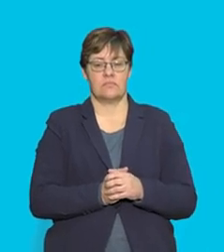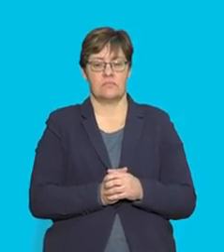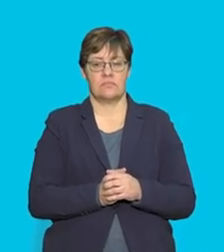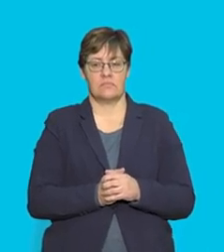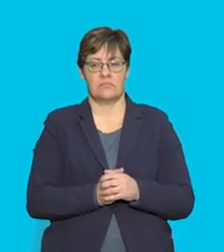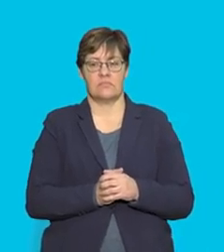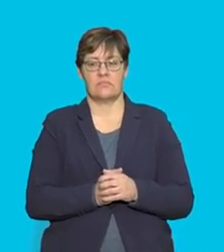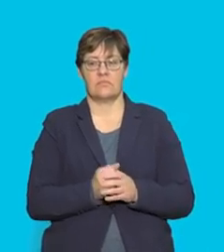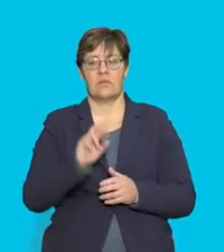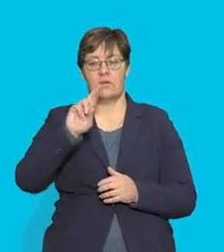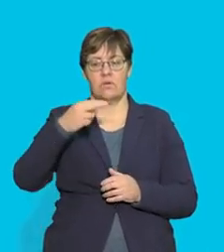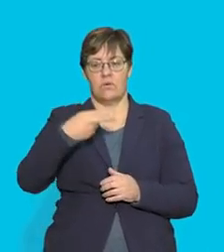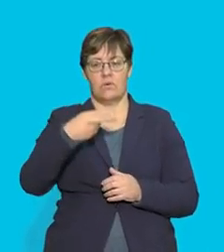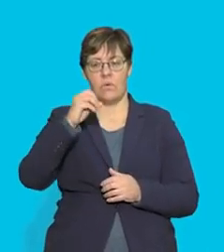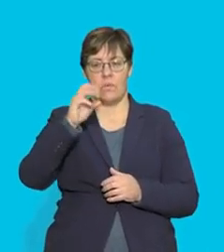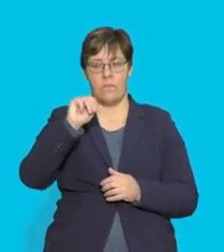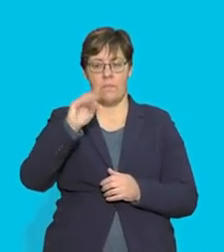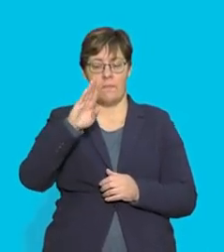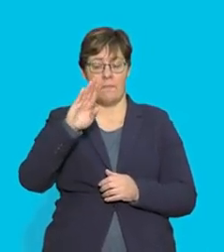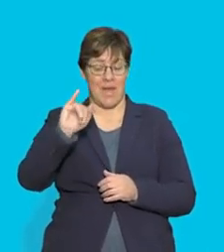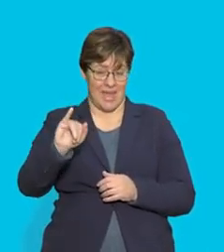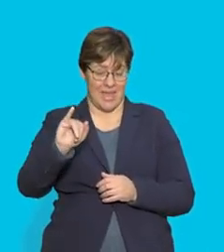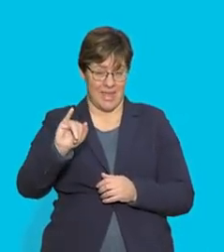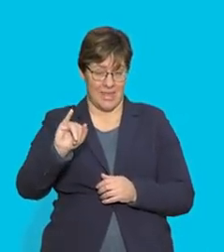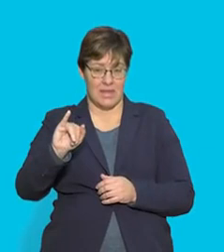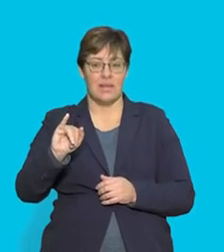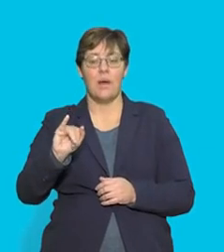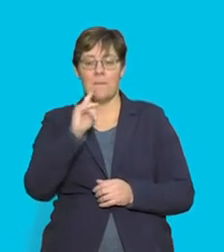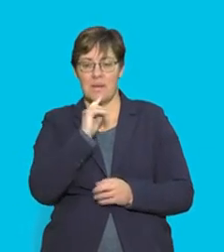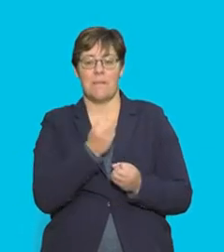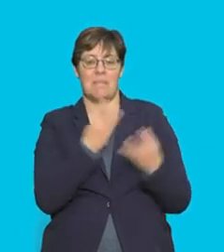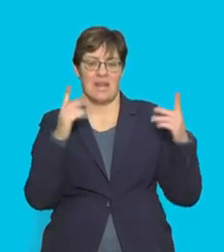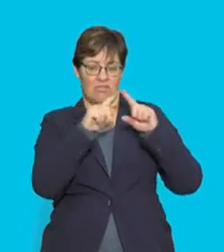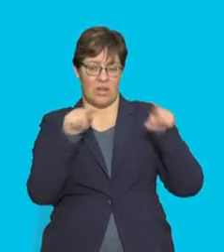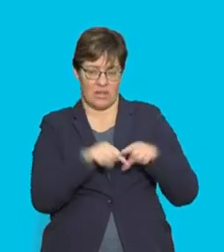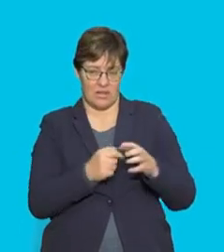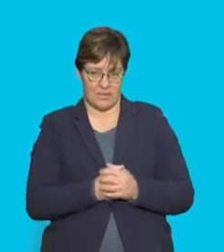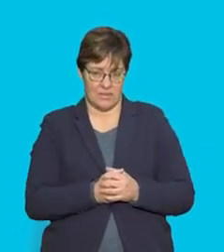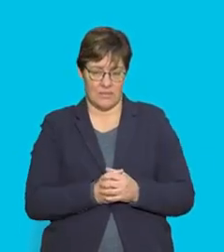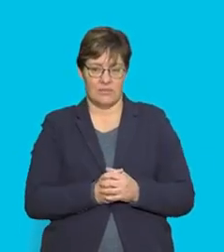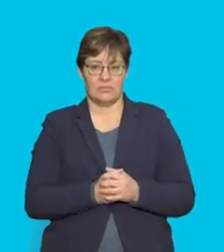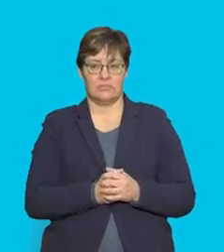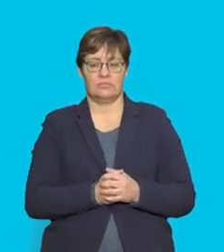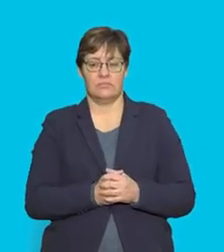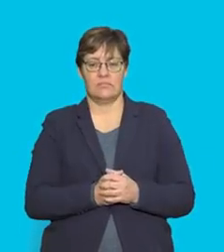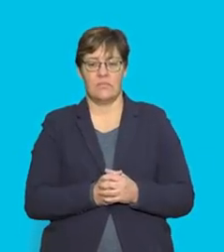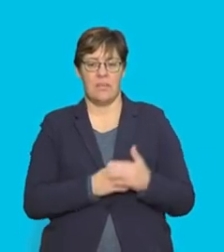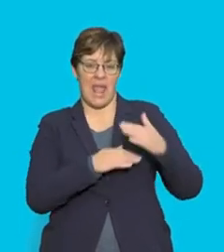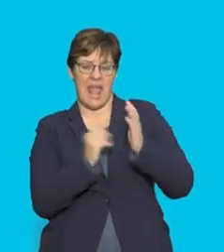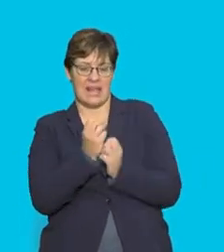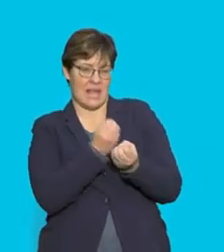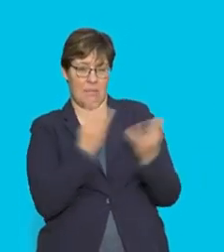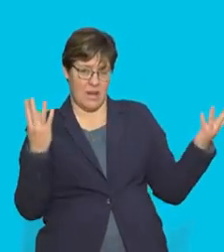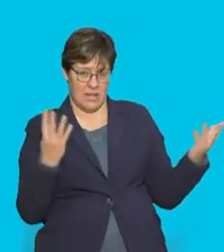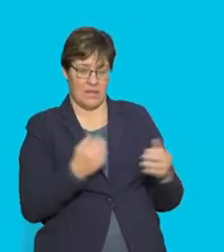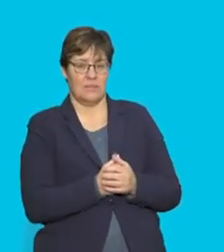By the way, we call it a rhombi and triangles, right? Because if we're trying to look at it from a point of how many